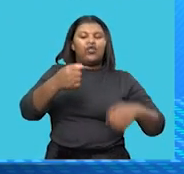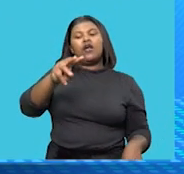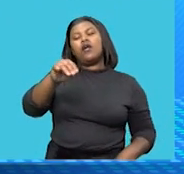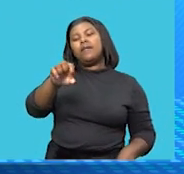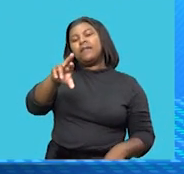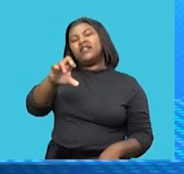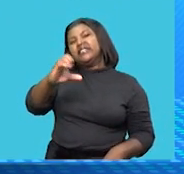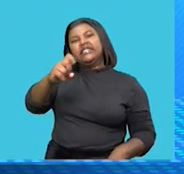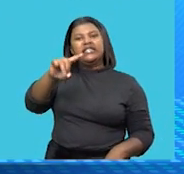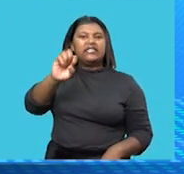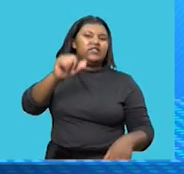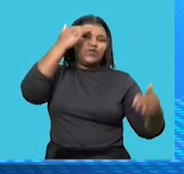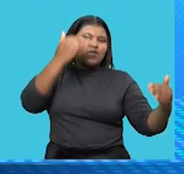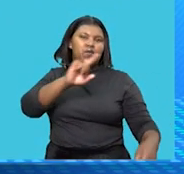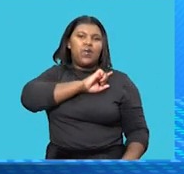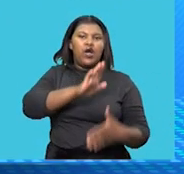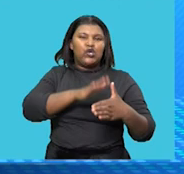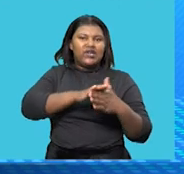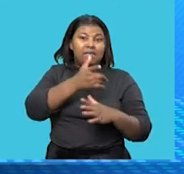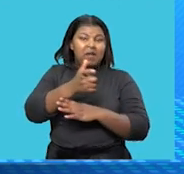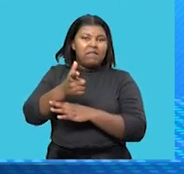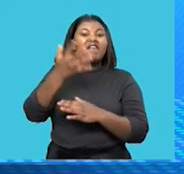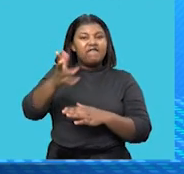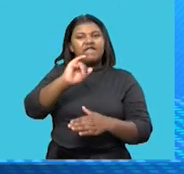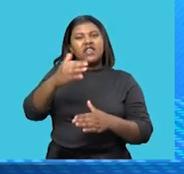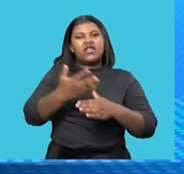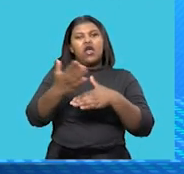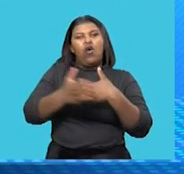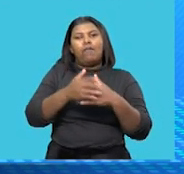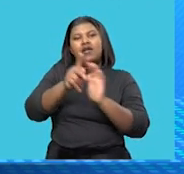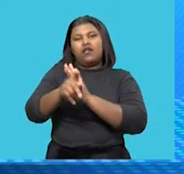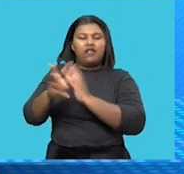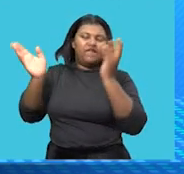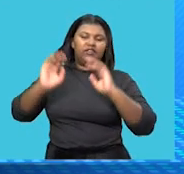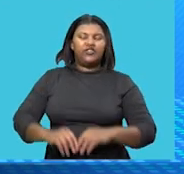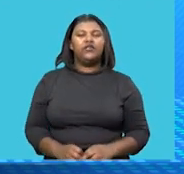cannot be confirmed at this stage. A case of murder is being investigated.